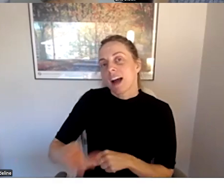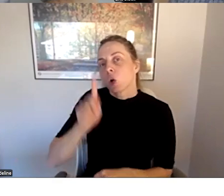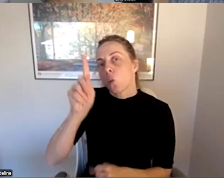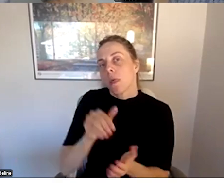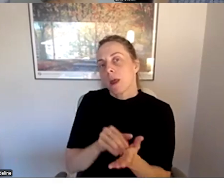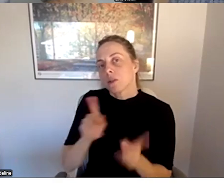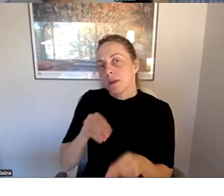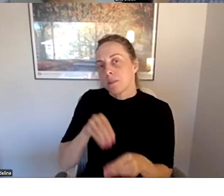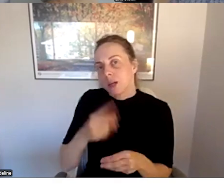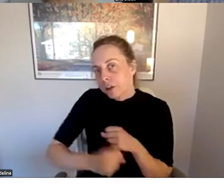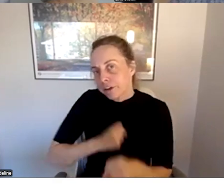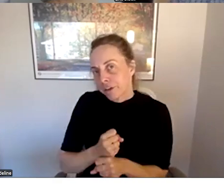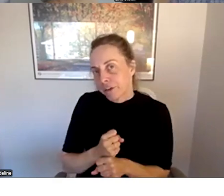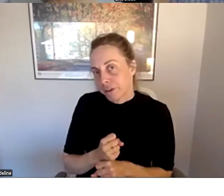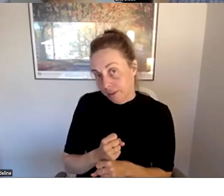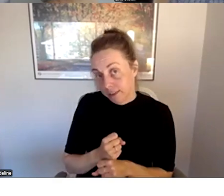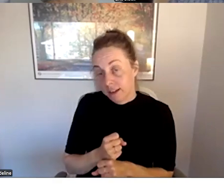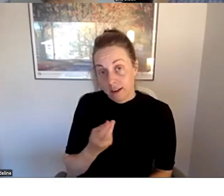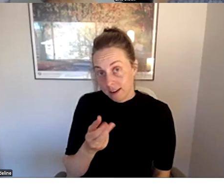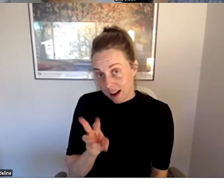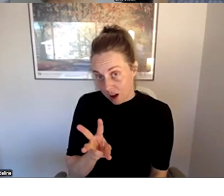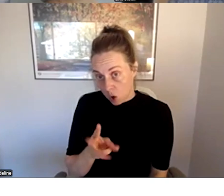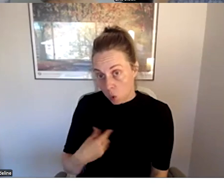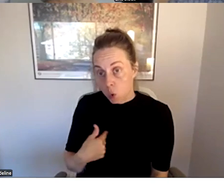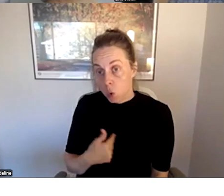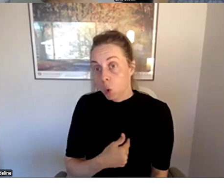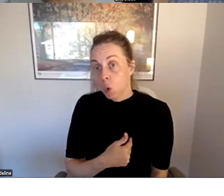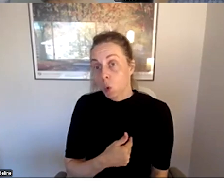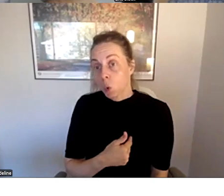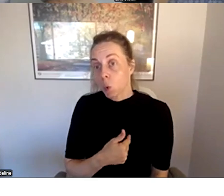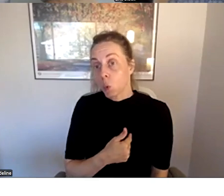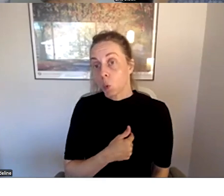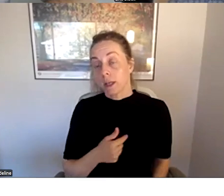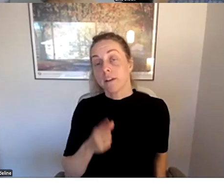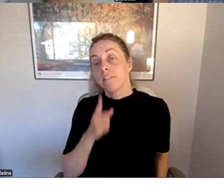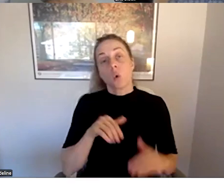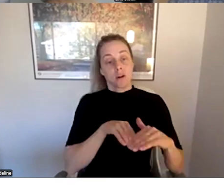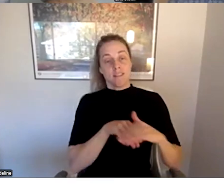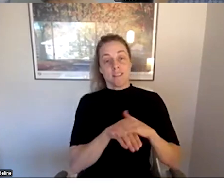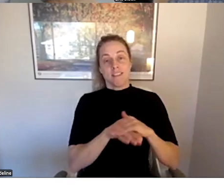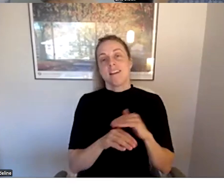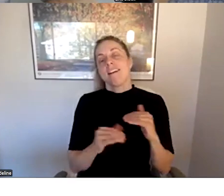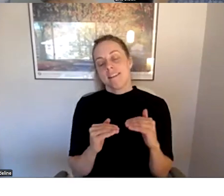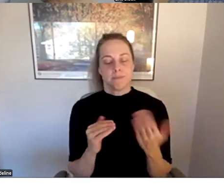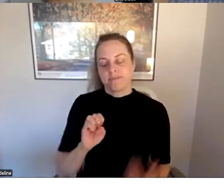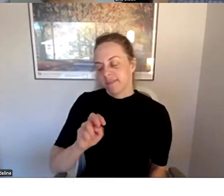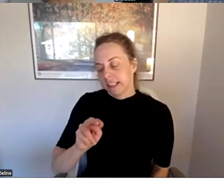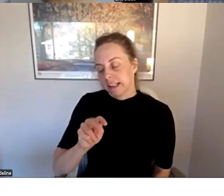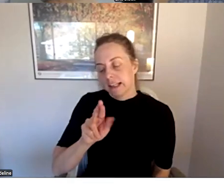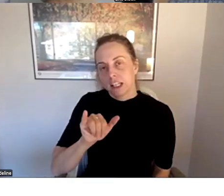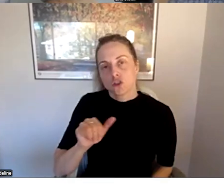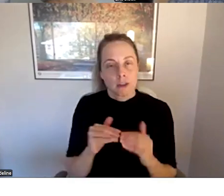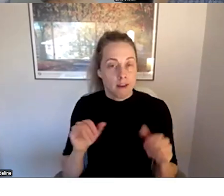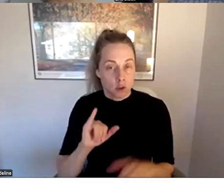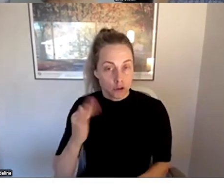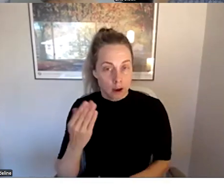in 1 year. And to be able to do that, we relaxed some of our requirements for entry-level jobs, specifically not requiring that people have a GED